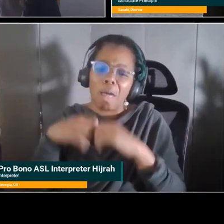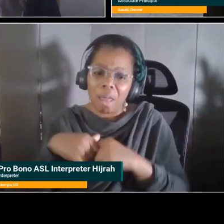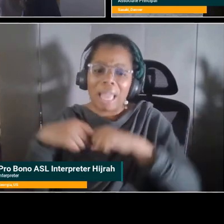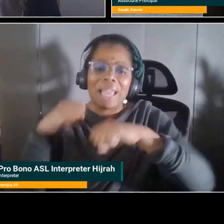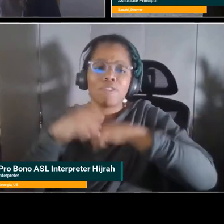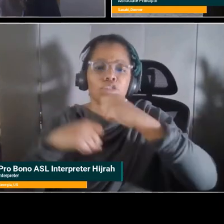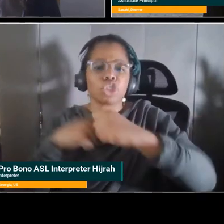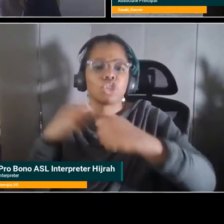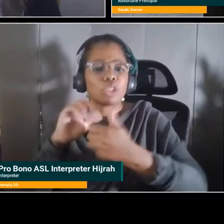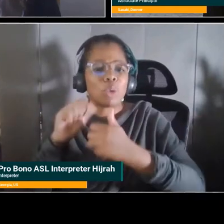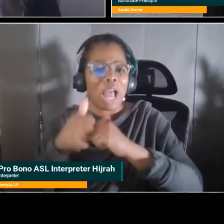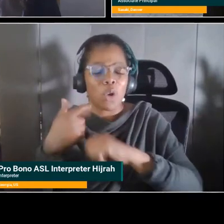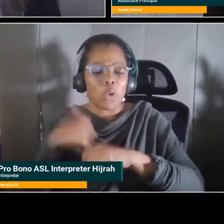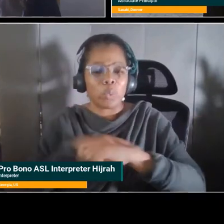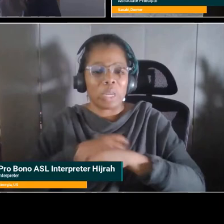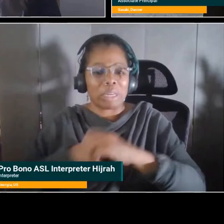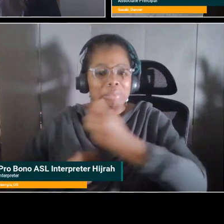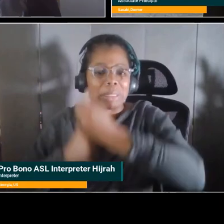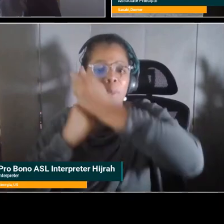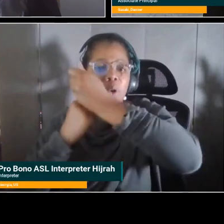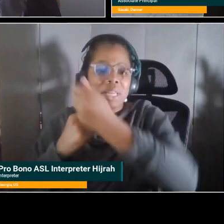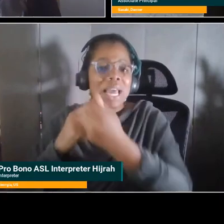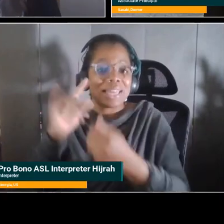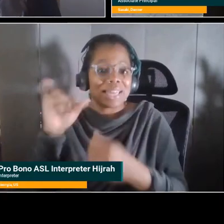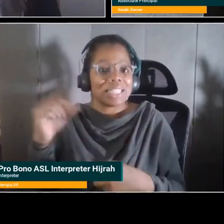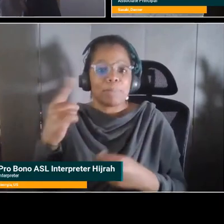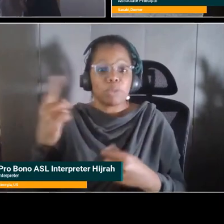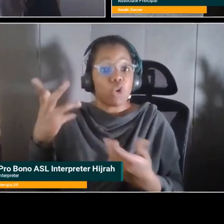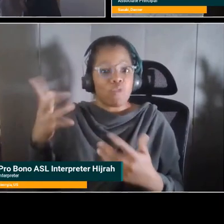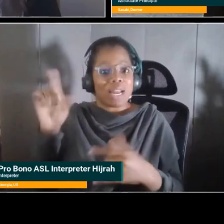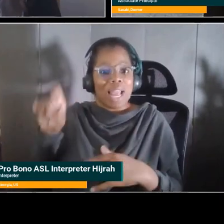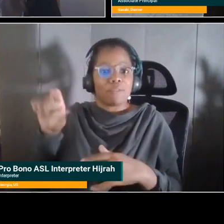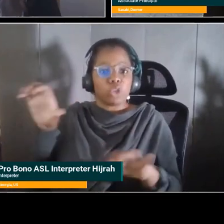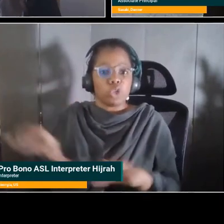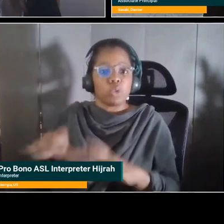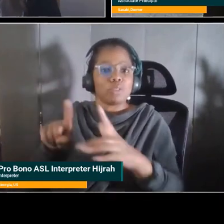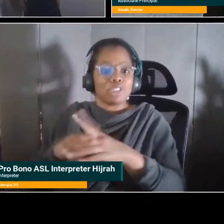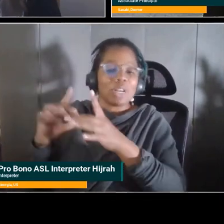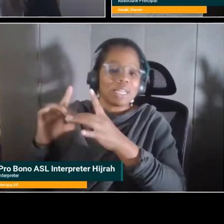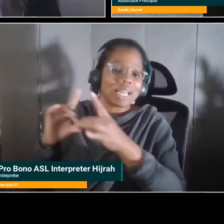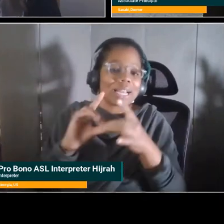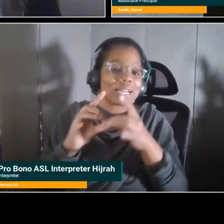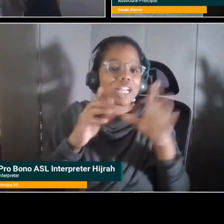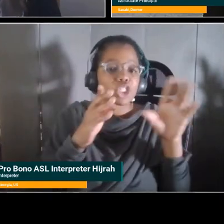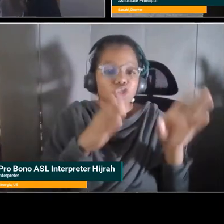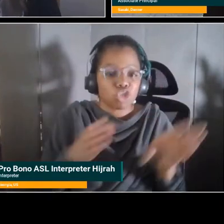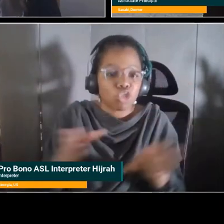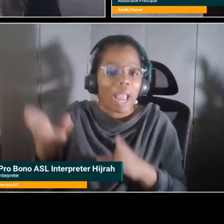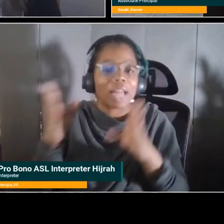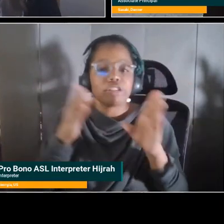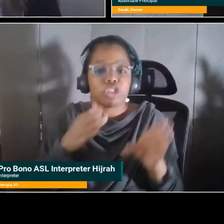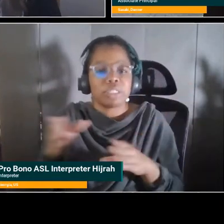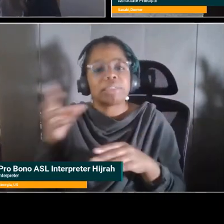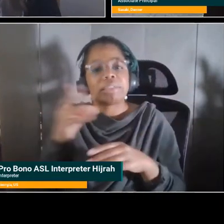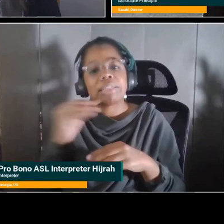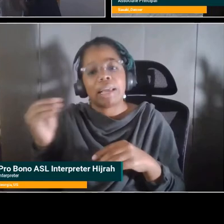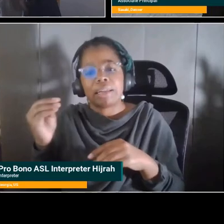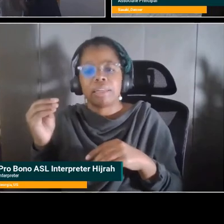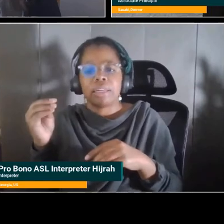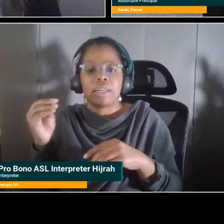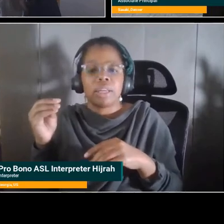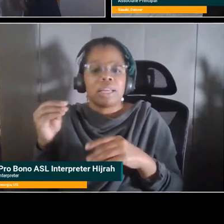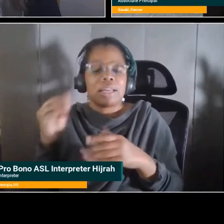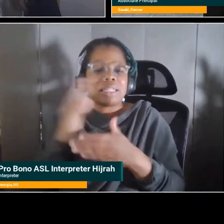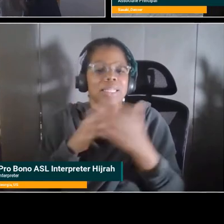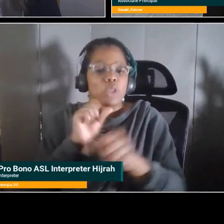me is a pretty low hanging fruit. It's something you're going to have to do already, start to tie in strategies and some of the work